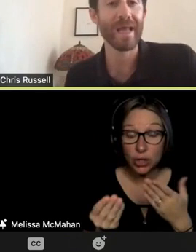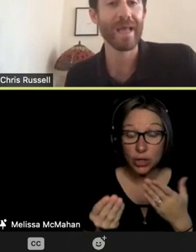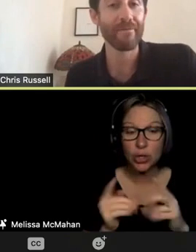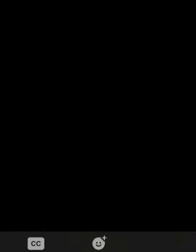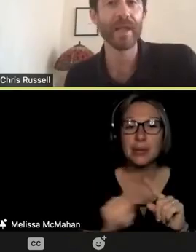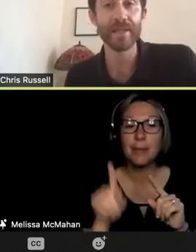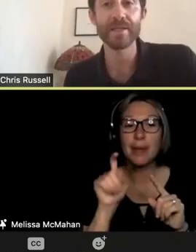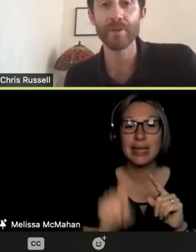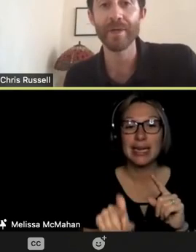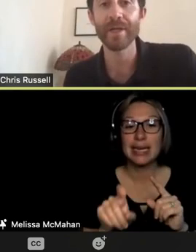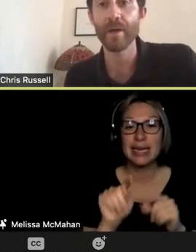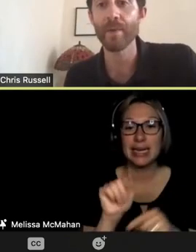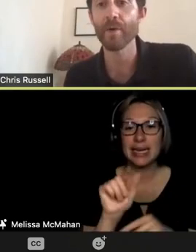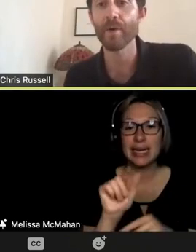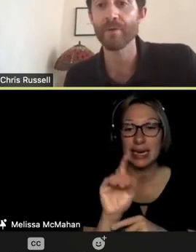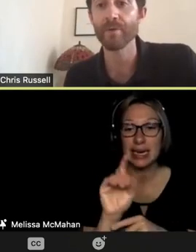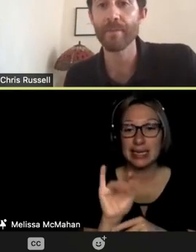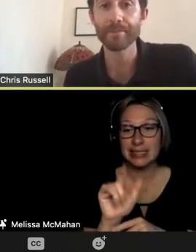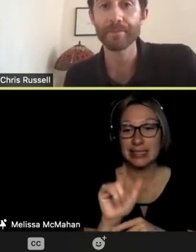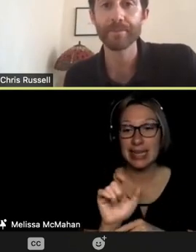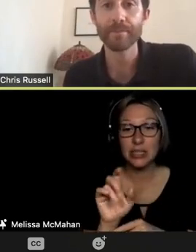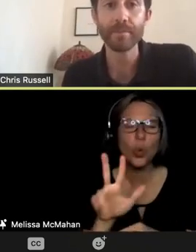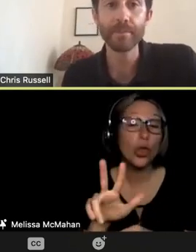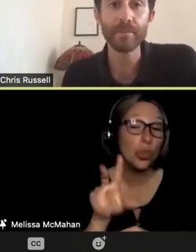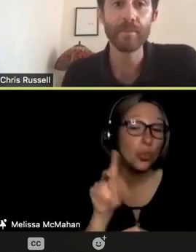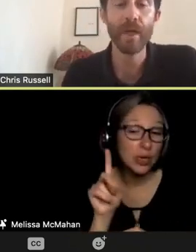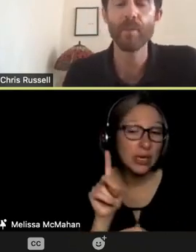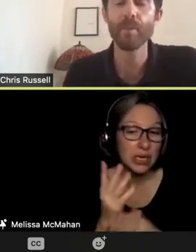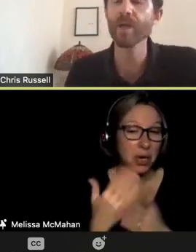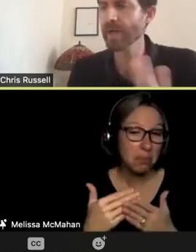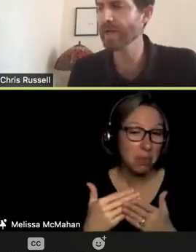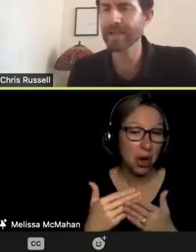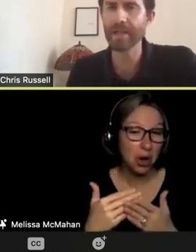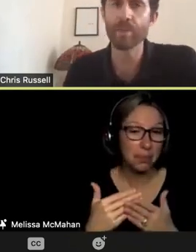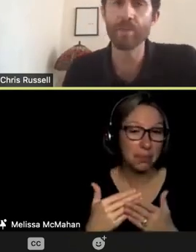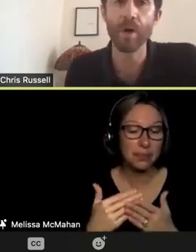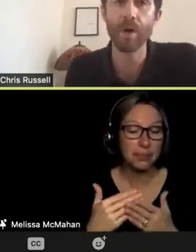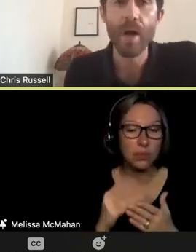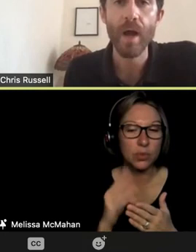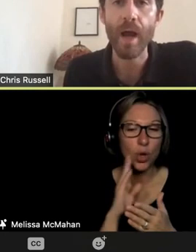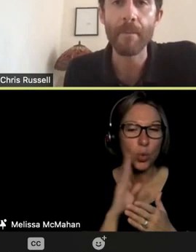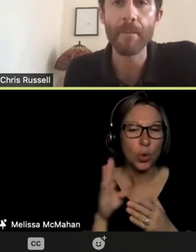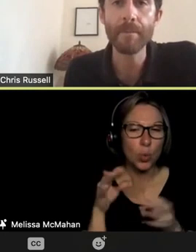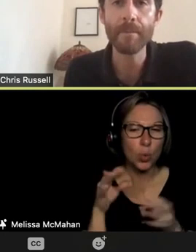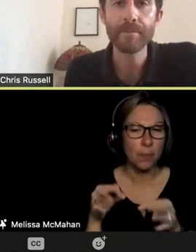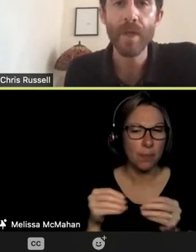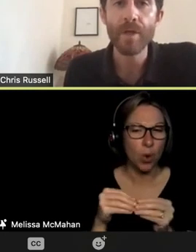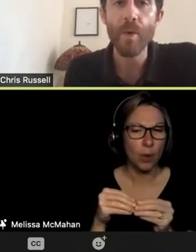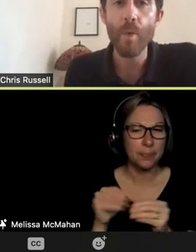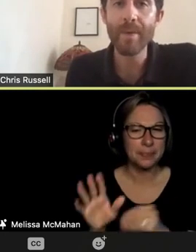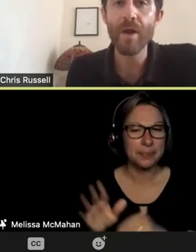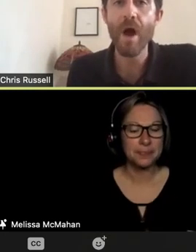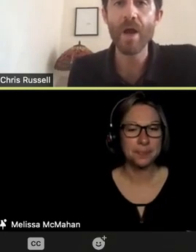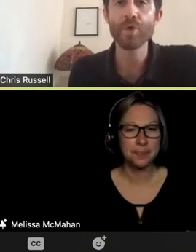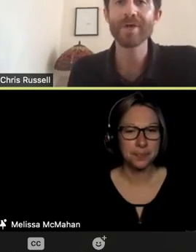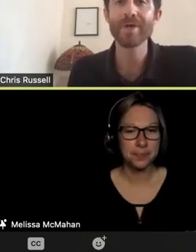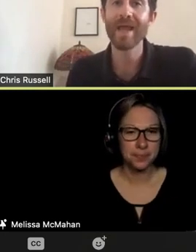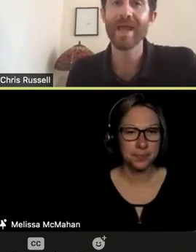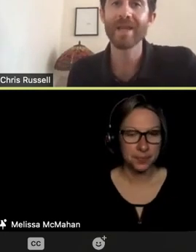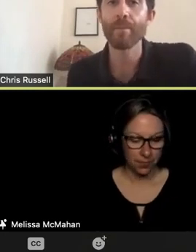tactile, definitely at least a 3D component to them. Okay, we'll get into that a little bit more. Now, what